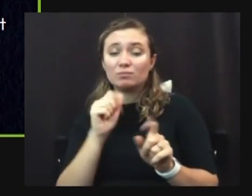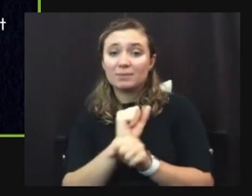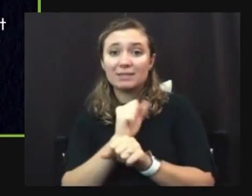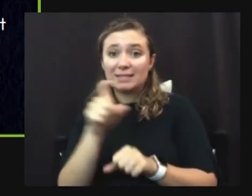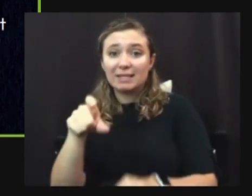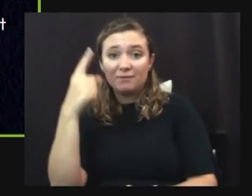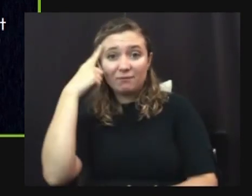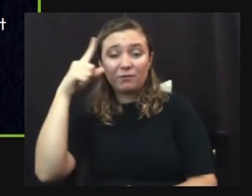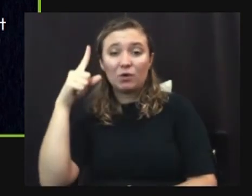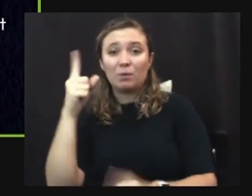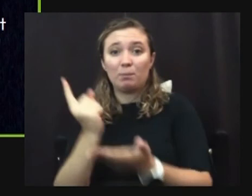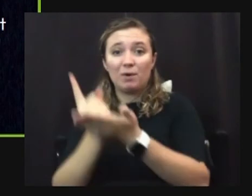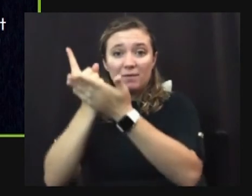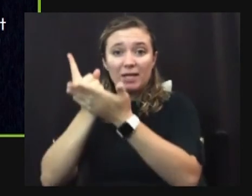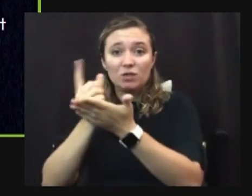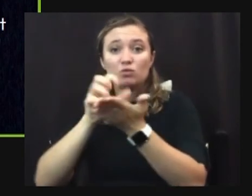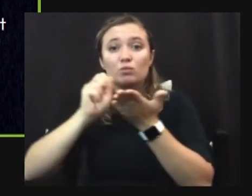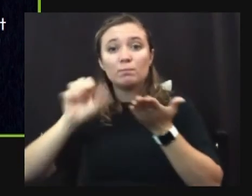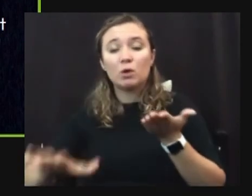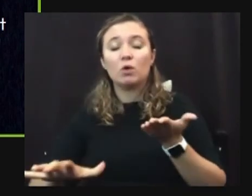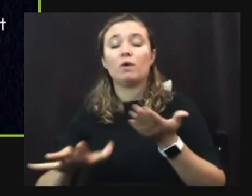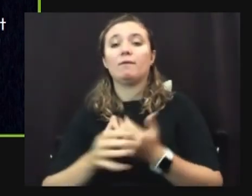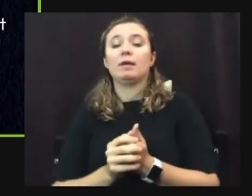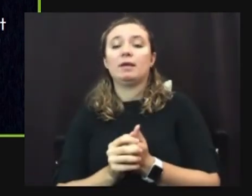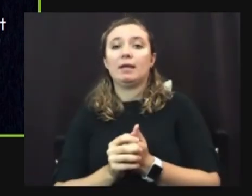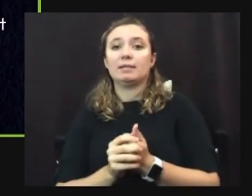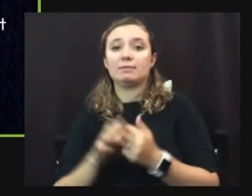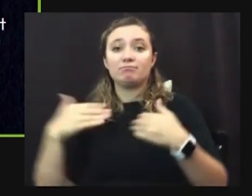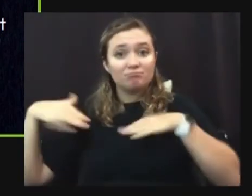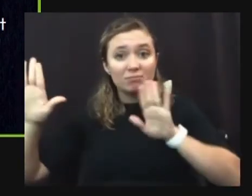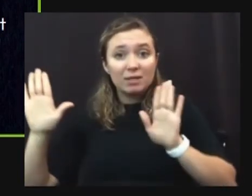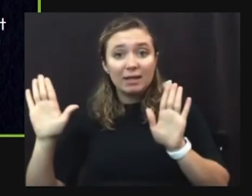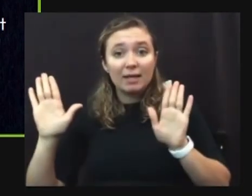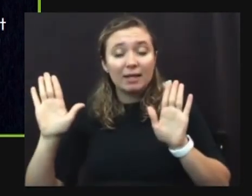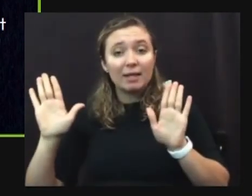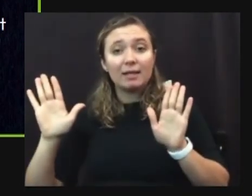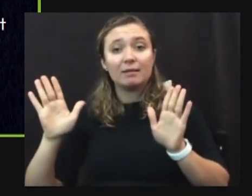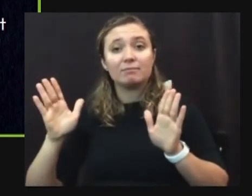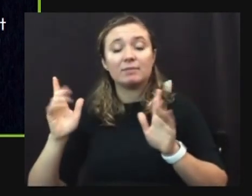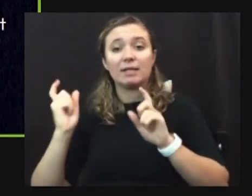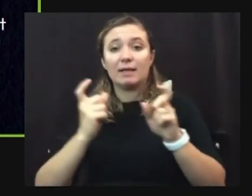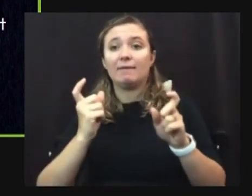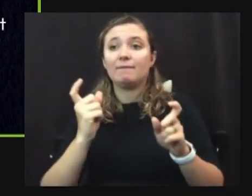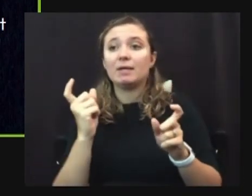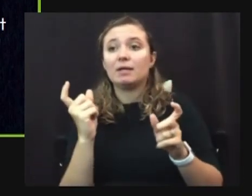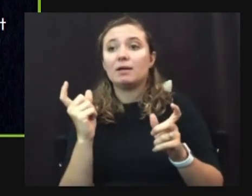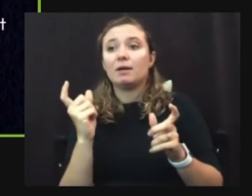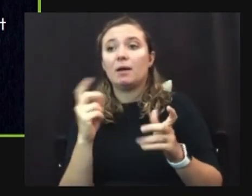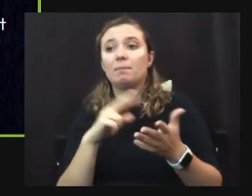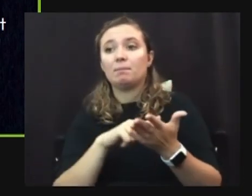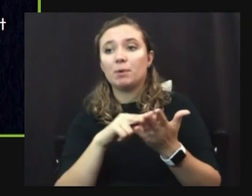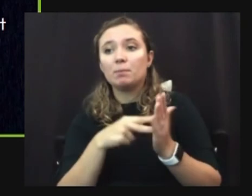give that up, that self-protecting empathy that advantages sameness.